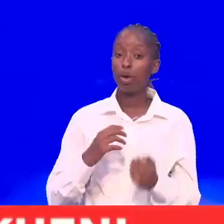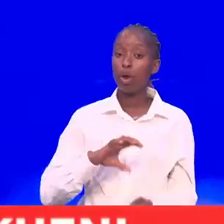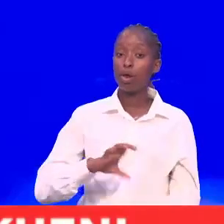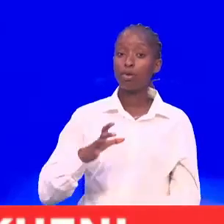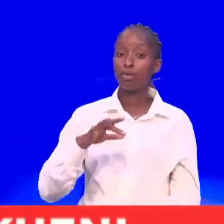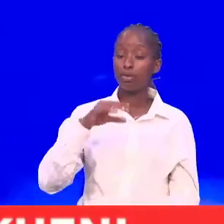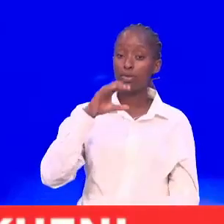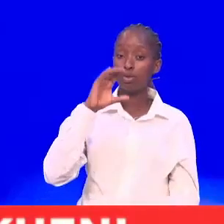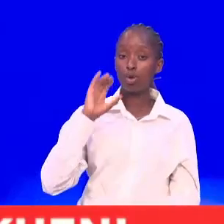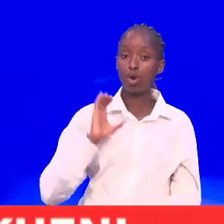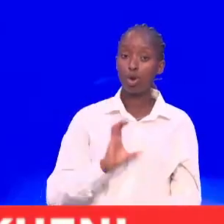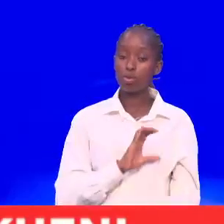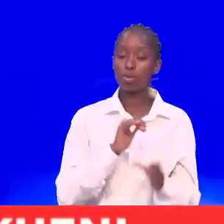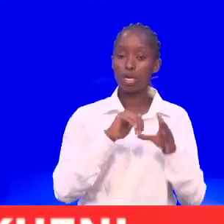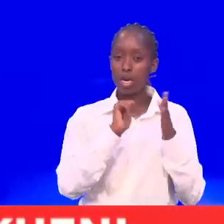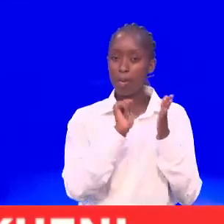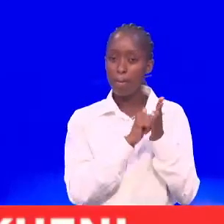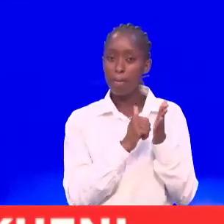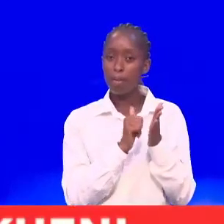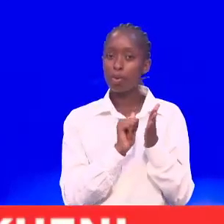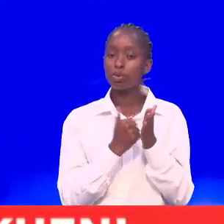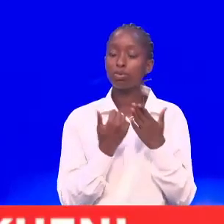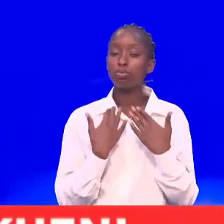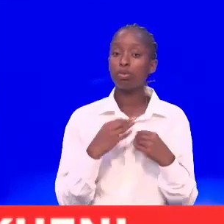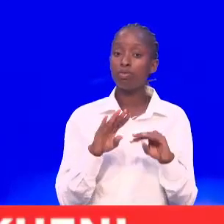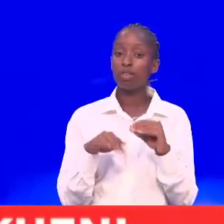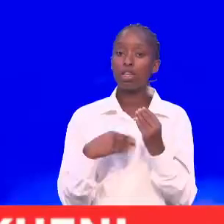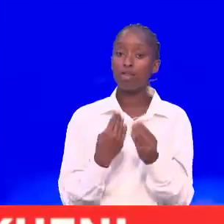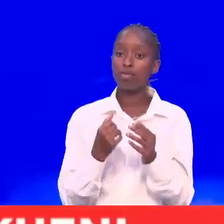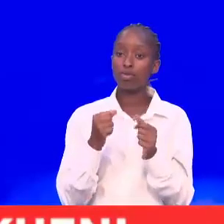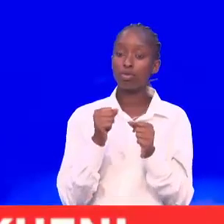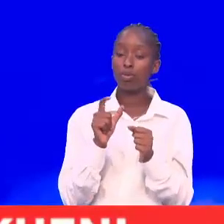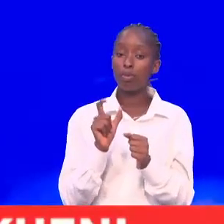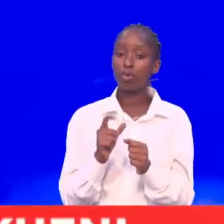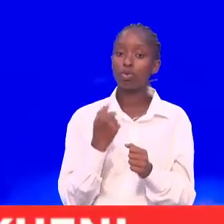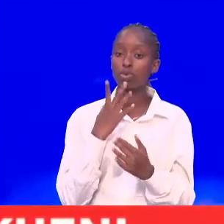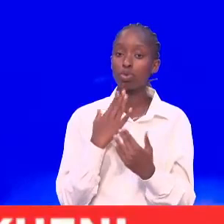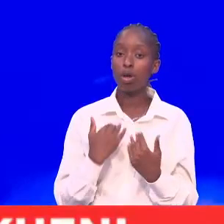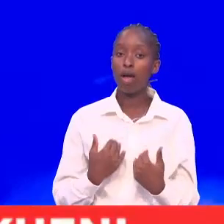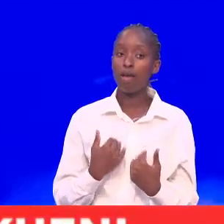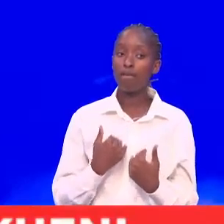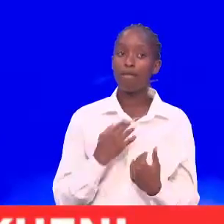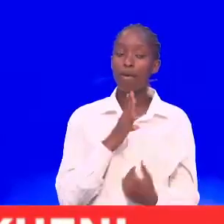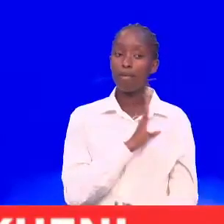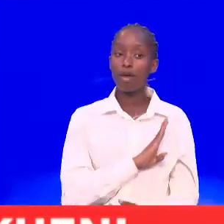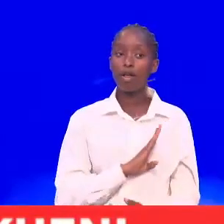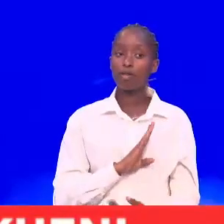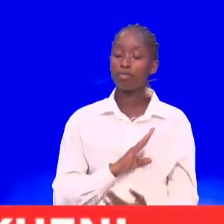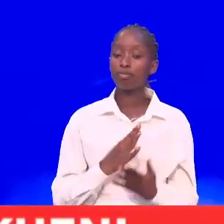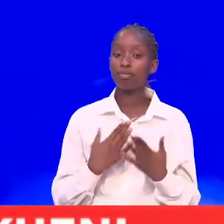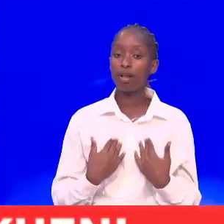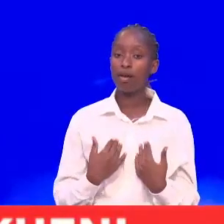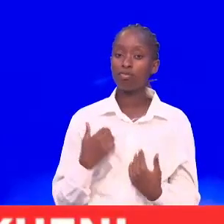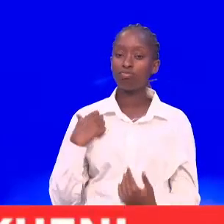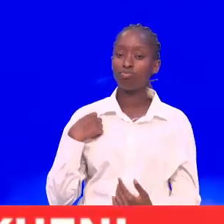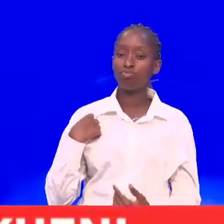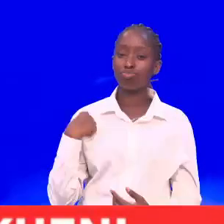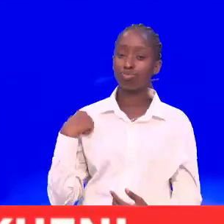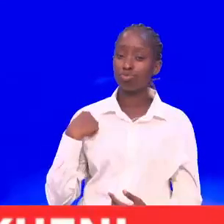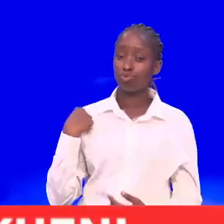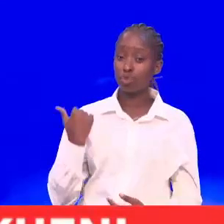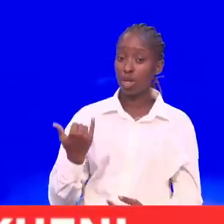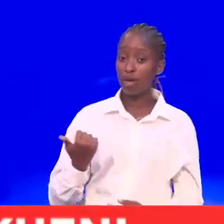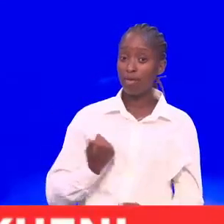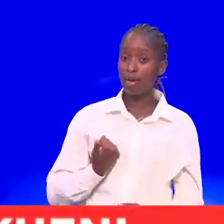has issued a strong warning to residents of the county who have a habit of mistreating and sexually abusing young girls, saying their day of